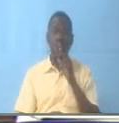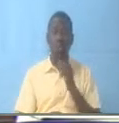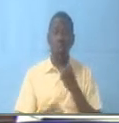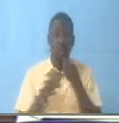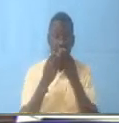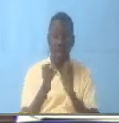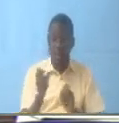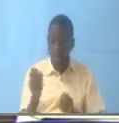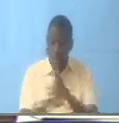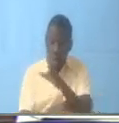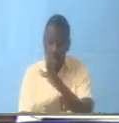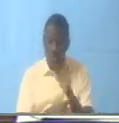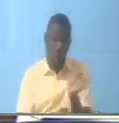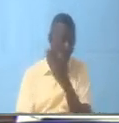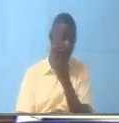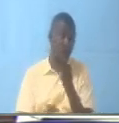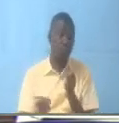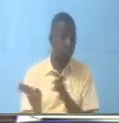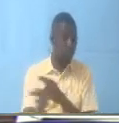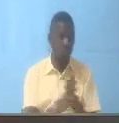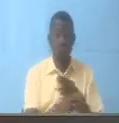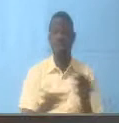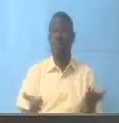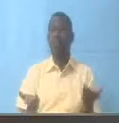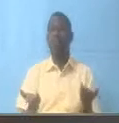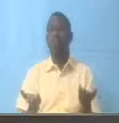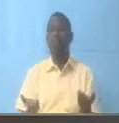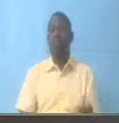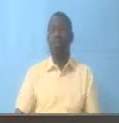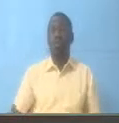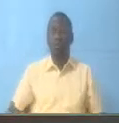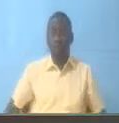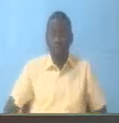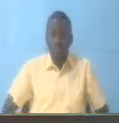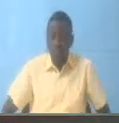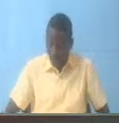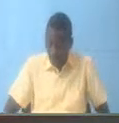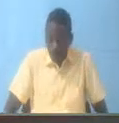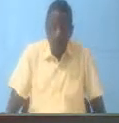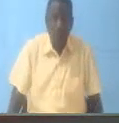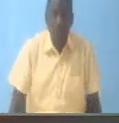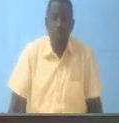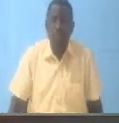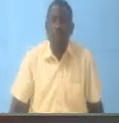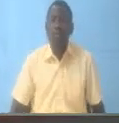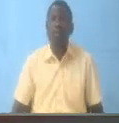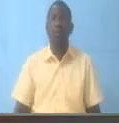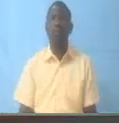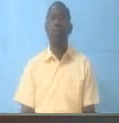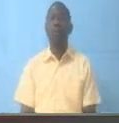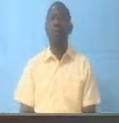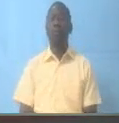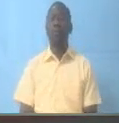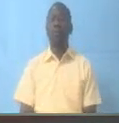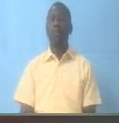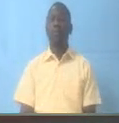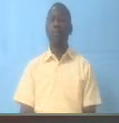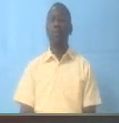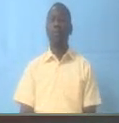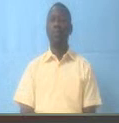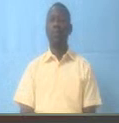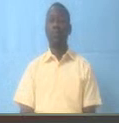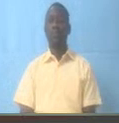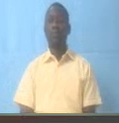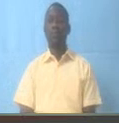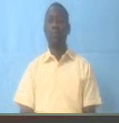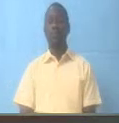shoot. Mel da man nima ko gisee mooy li ñu bëgg a wax fii mooy yéen seen itte yépp mooy woon ñan ñoo soxi